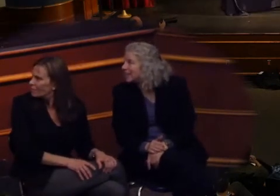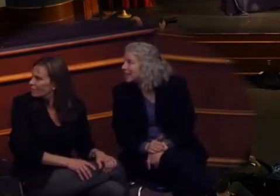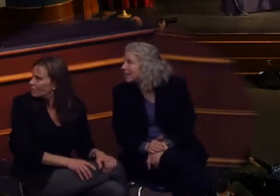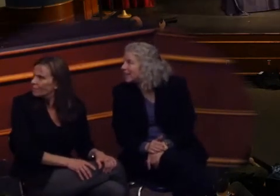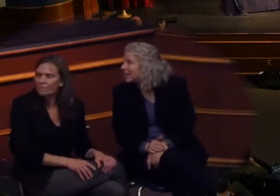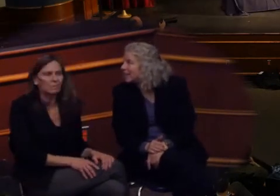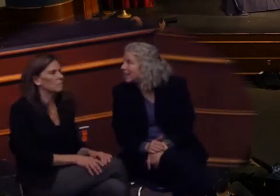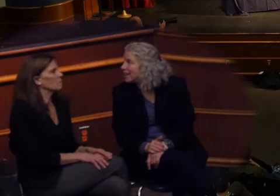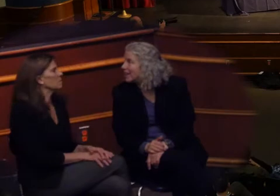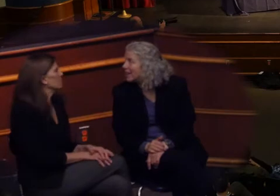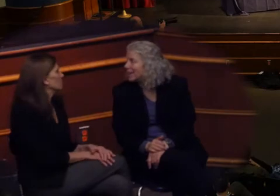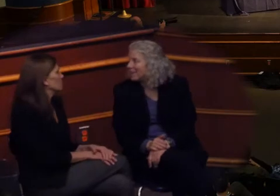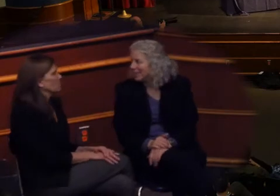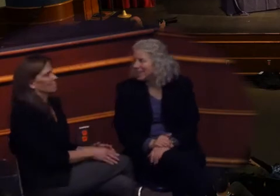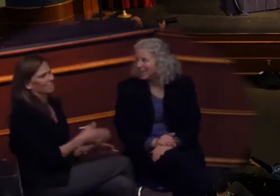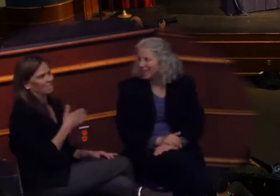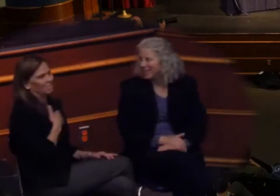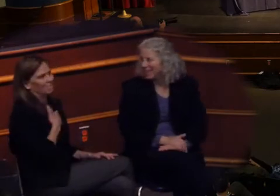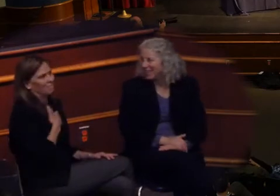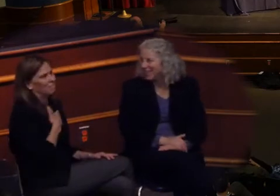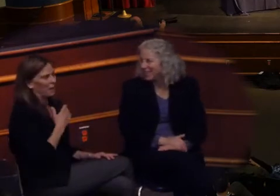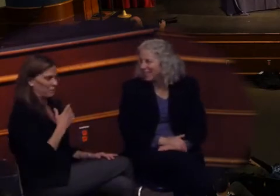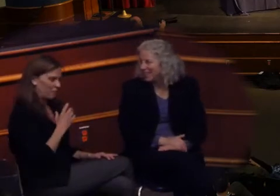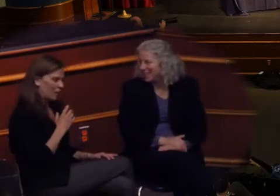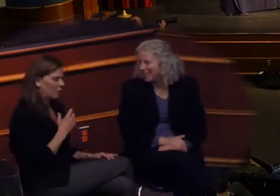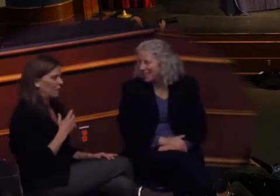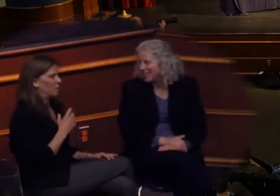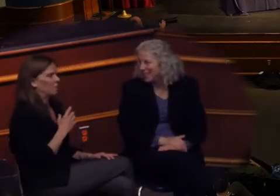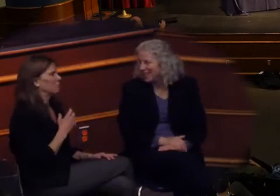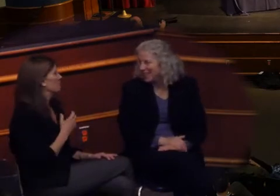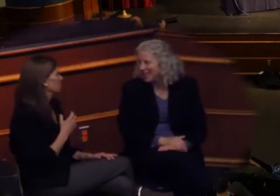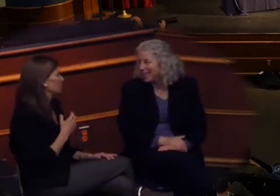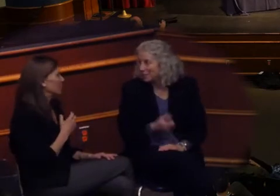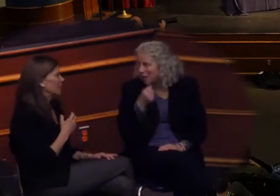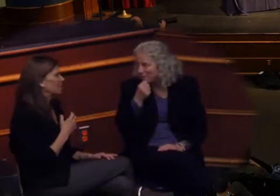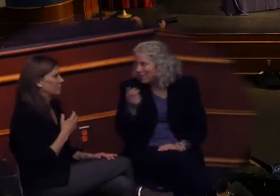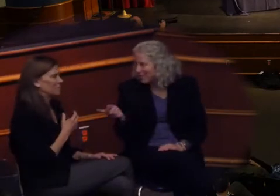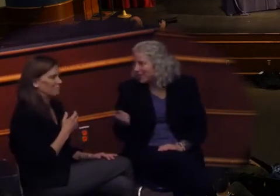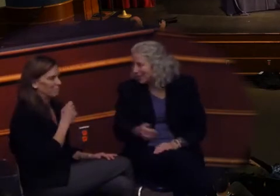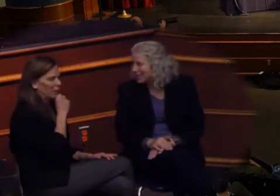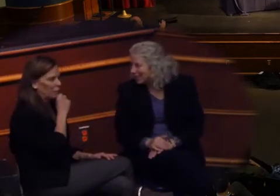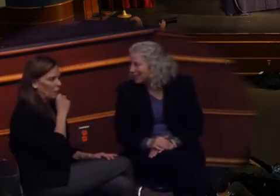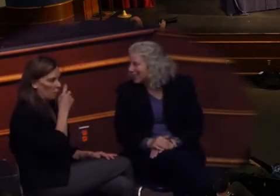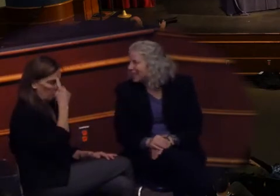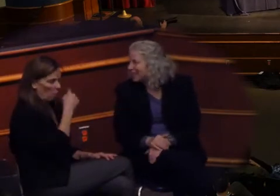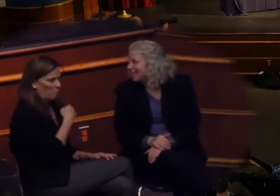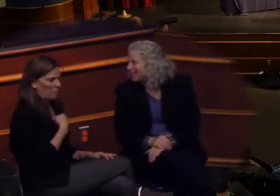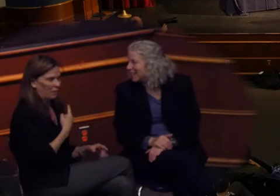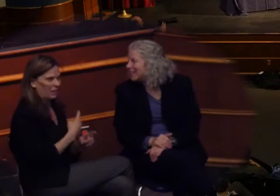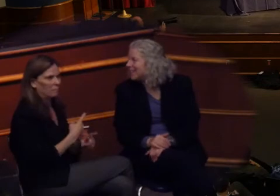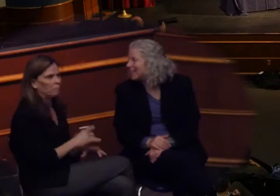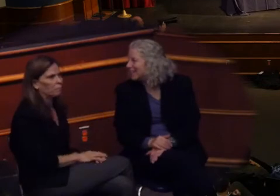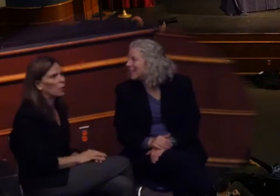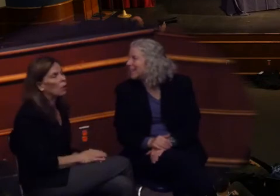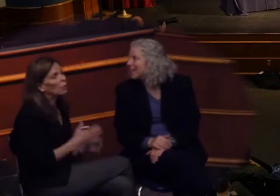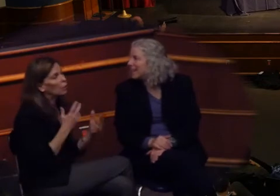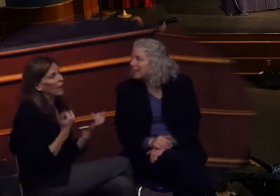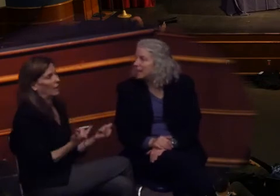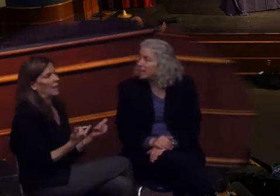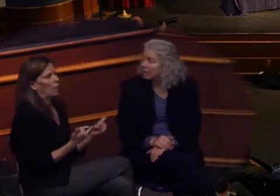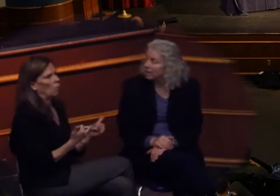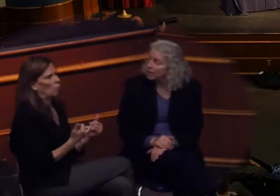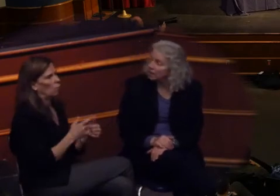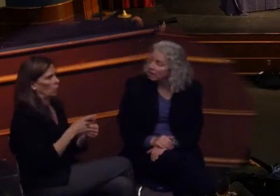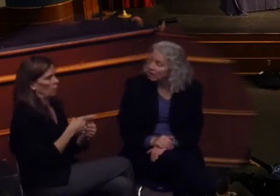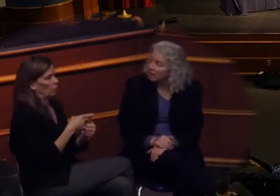They're bringing my very own microphone. I'm very happy. Yeah, we'll try this. We're going to start with